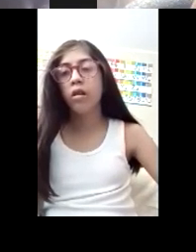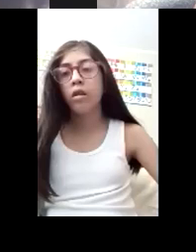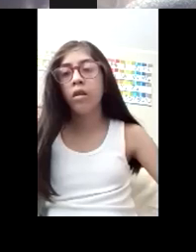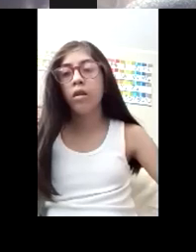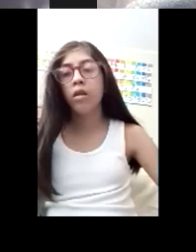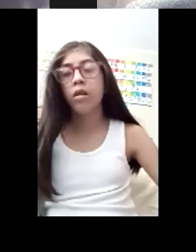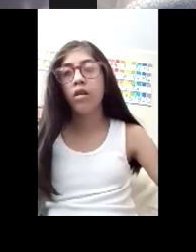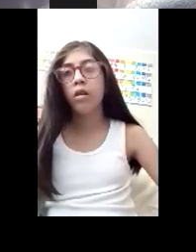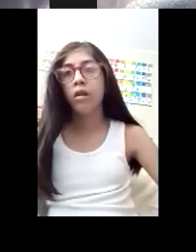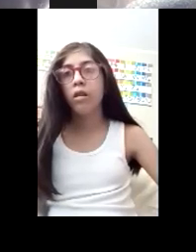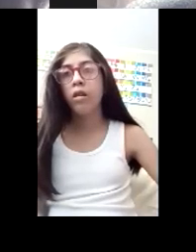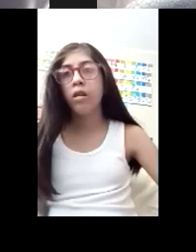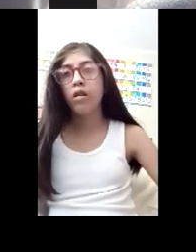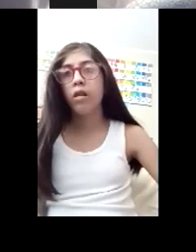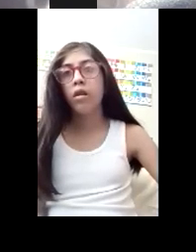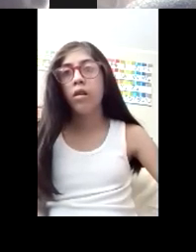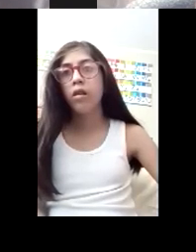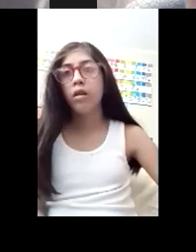Scripture.